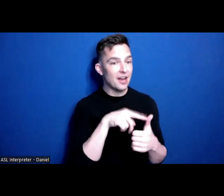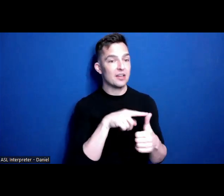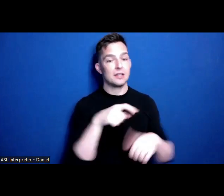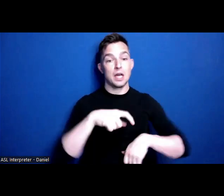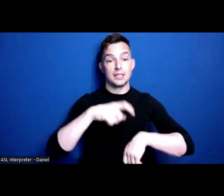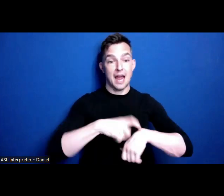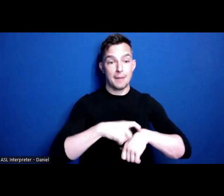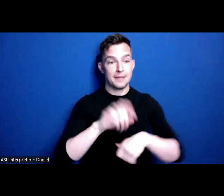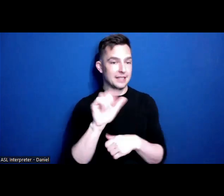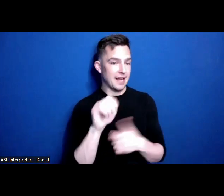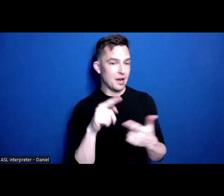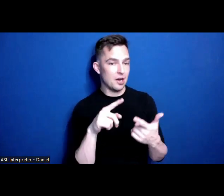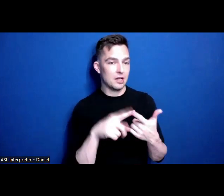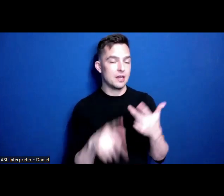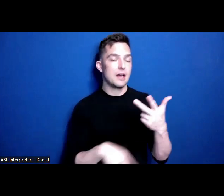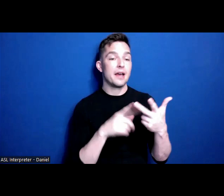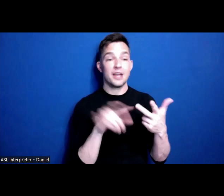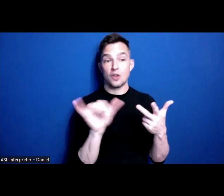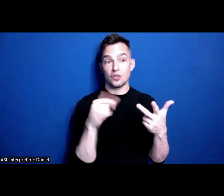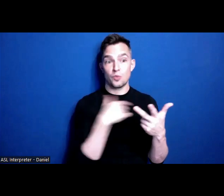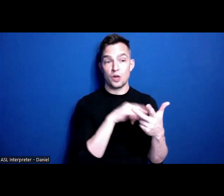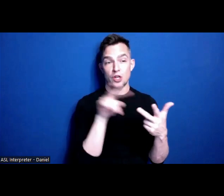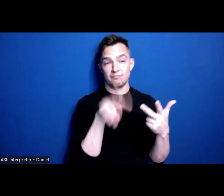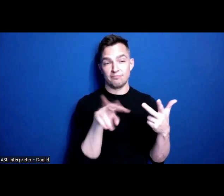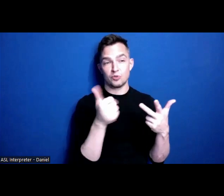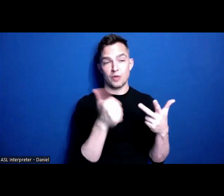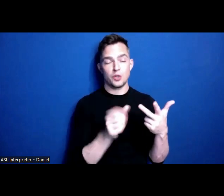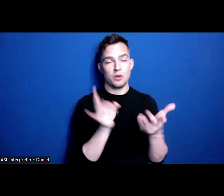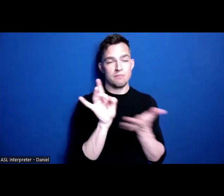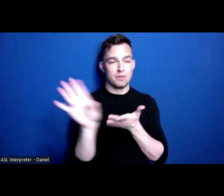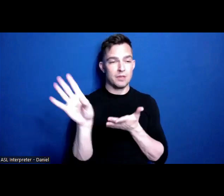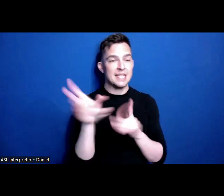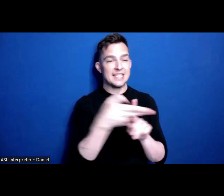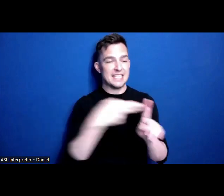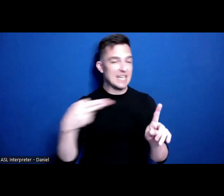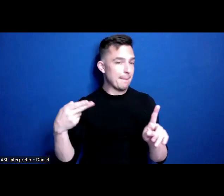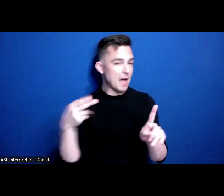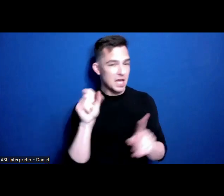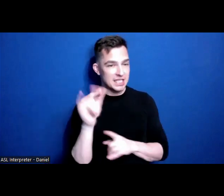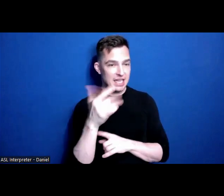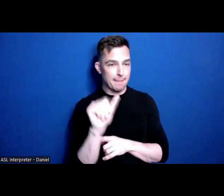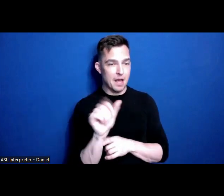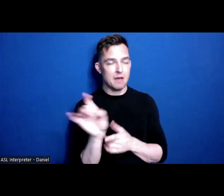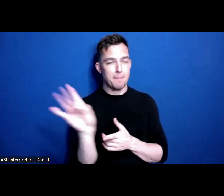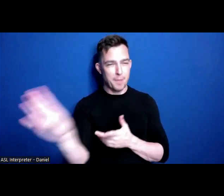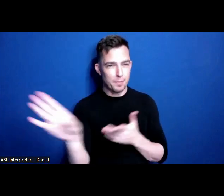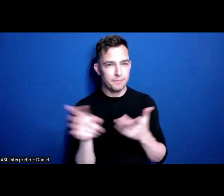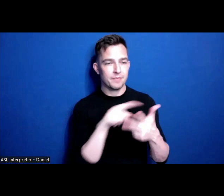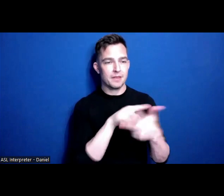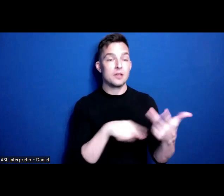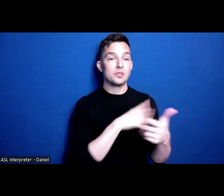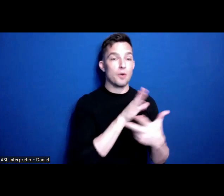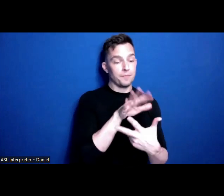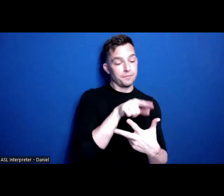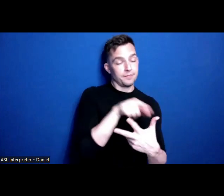to care, and also we are seeking to annihilate stigma. For the previous two, for access